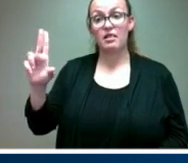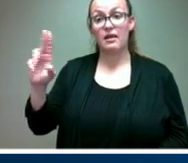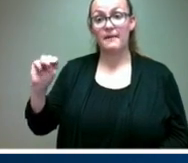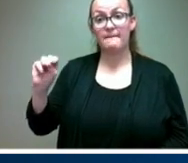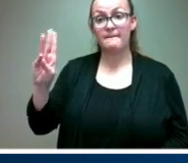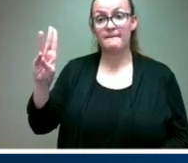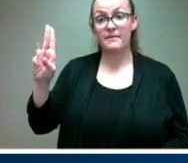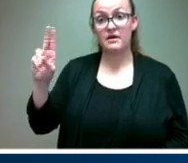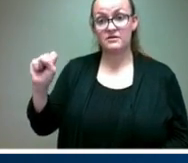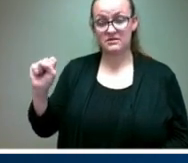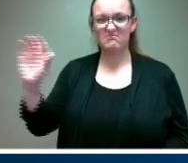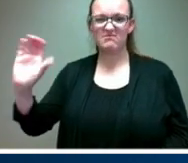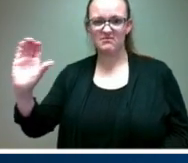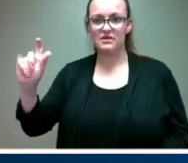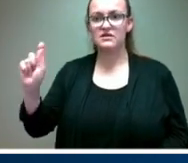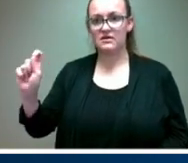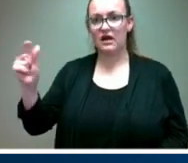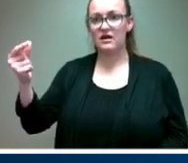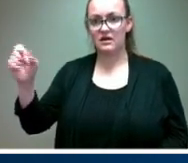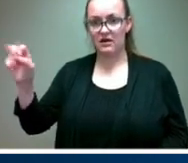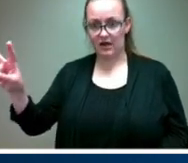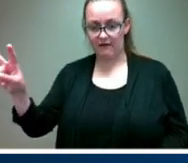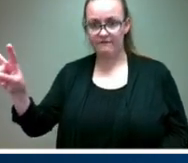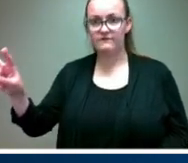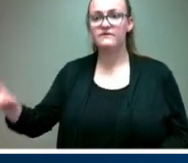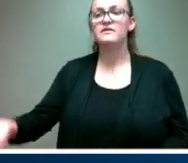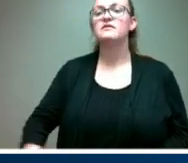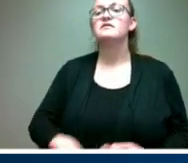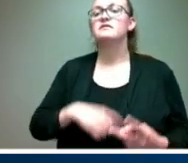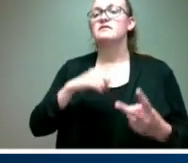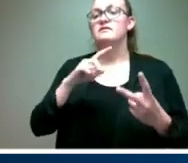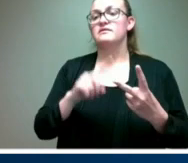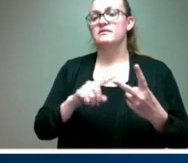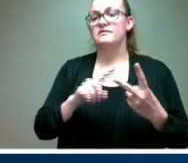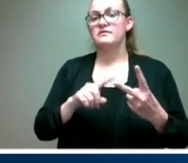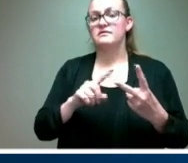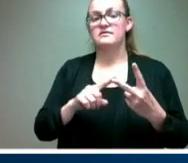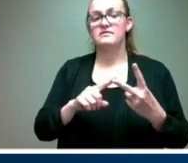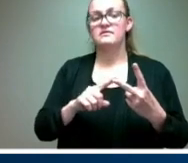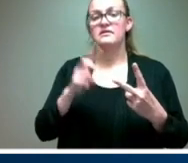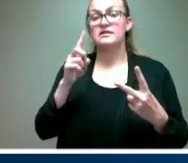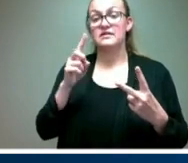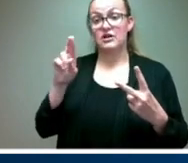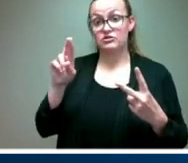superintendent@columbus.k12.oh.us. And you can reach Mrs. Gillison at